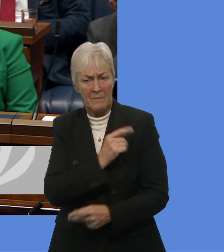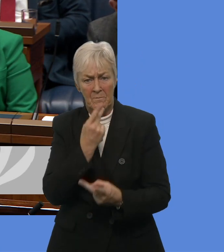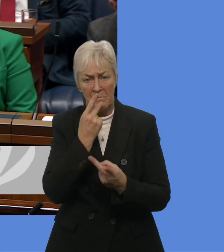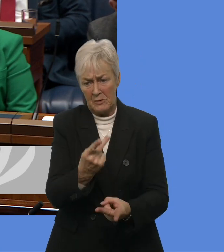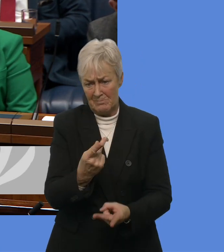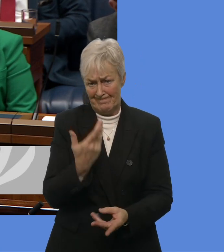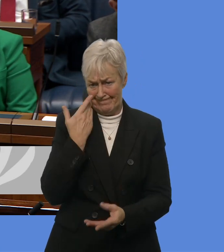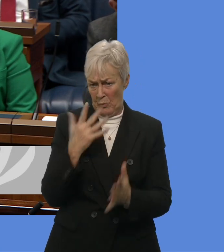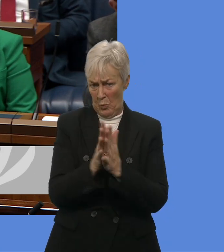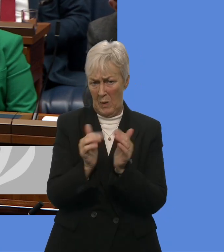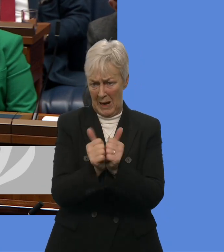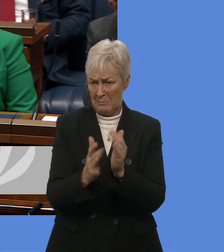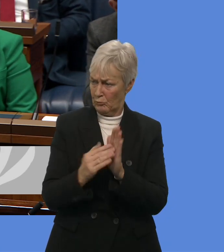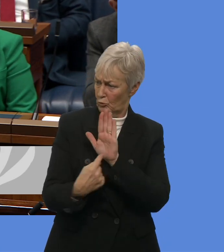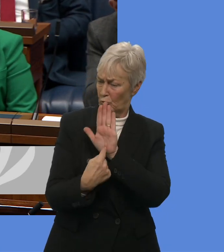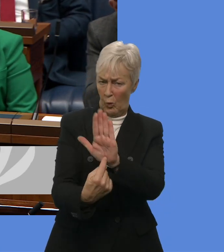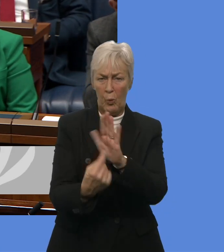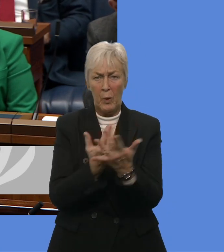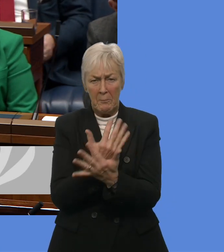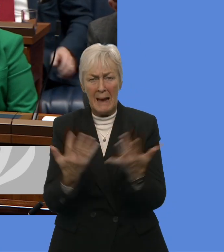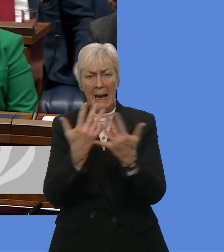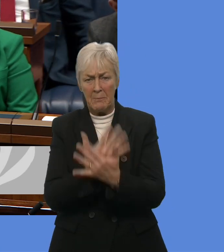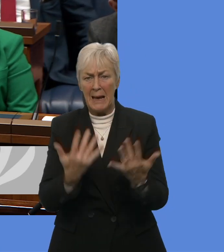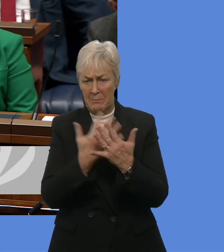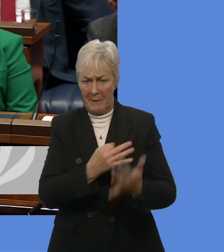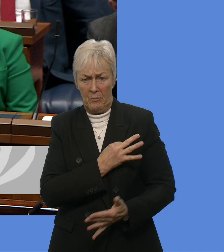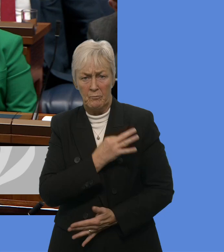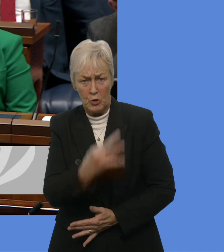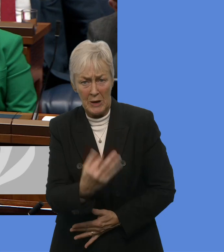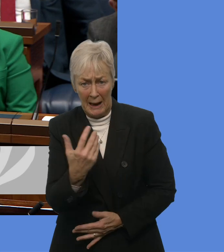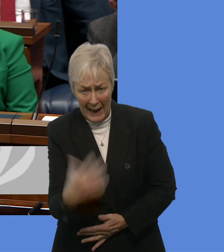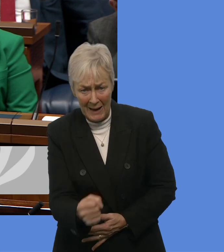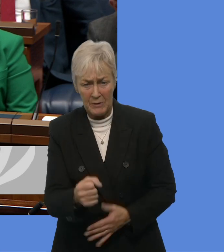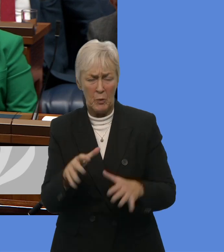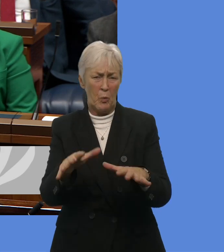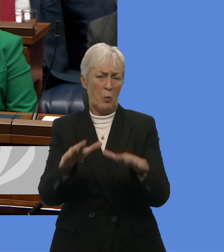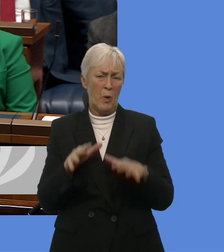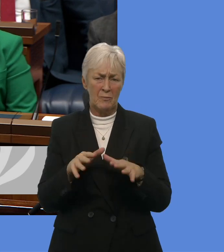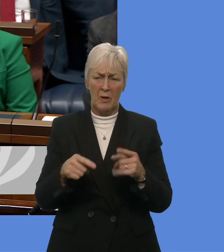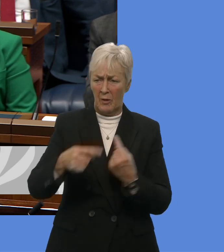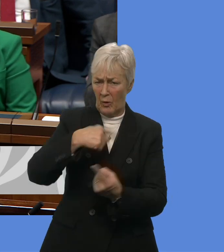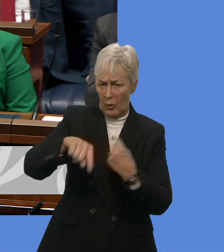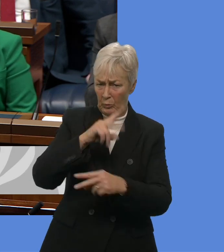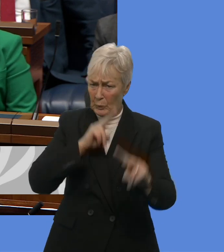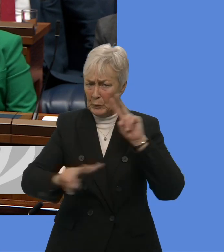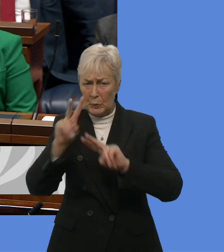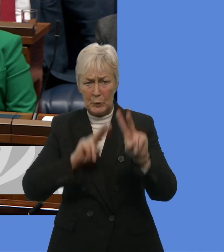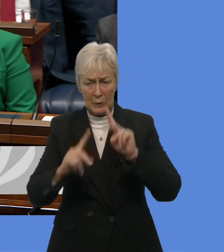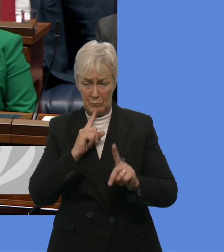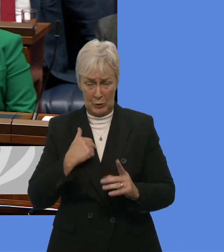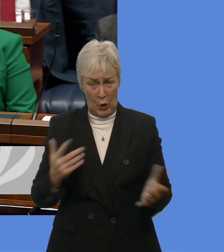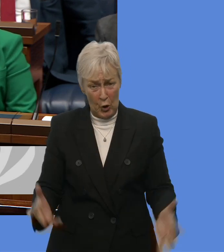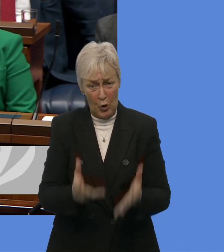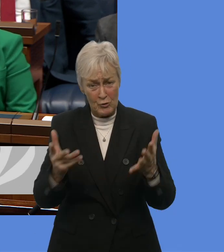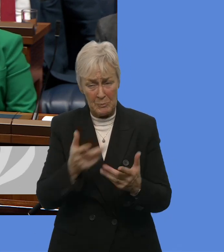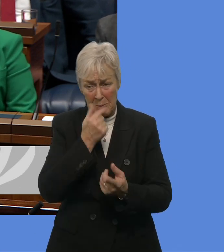is an incredible testimony to their many volunteers that they have there and the wonderful collection. And again, I would urge anybody to